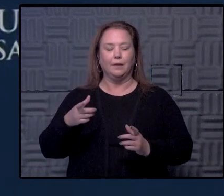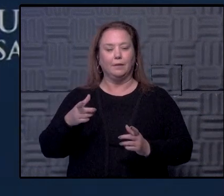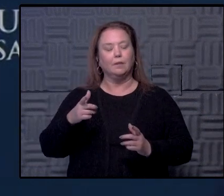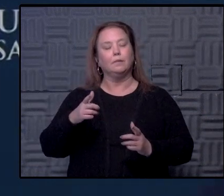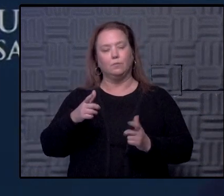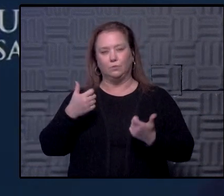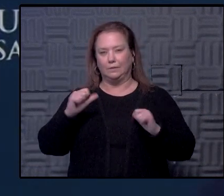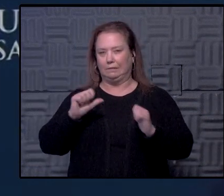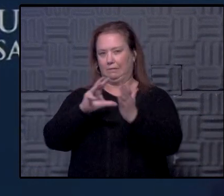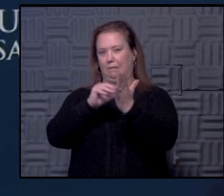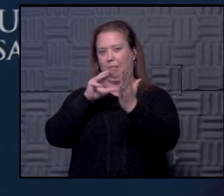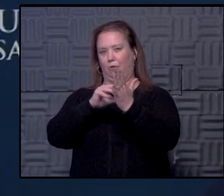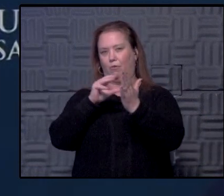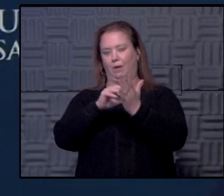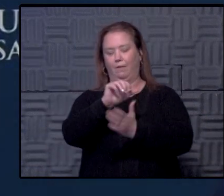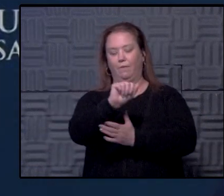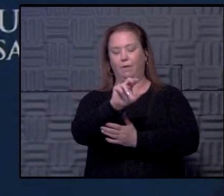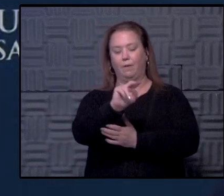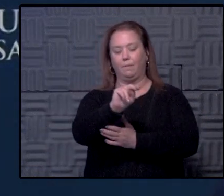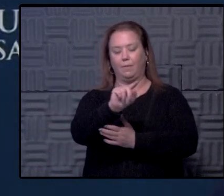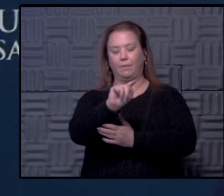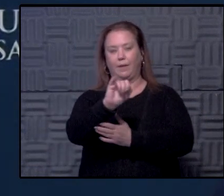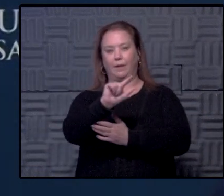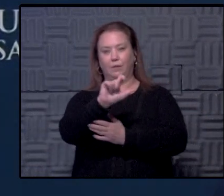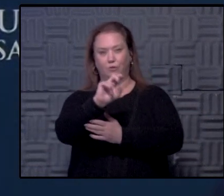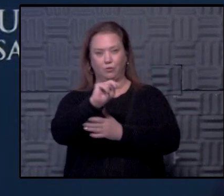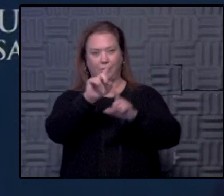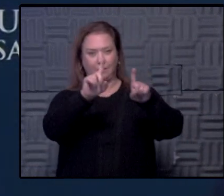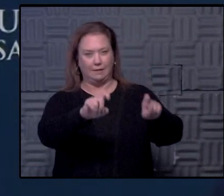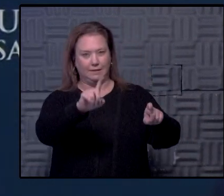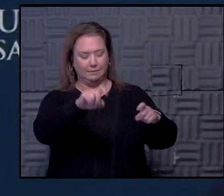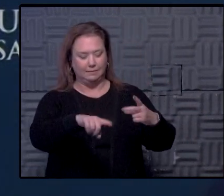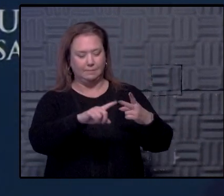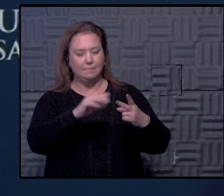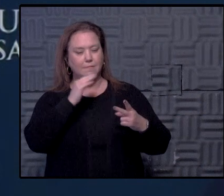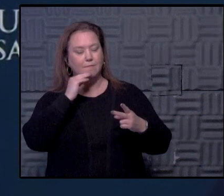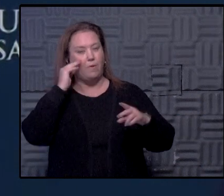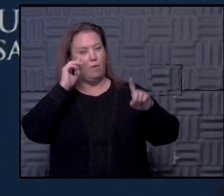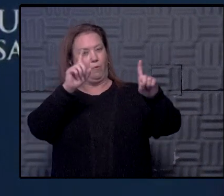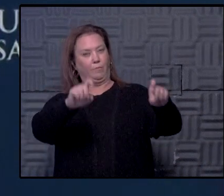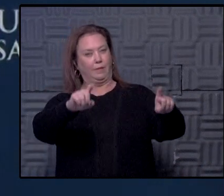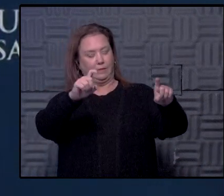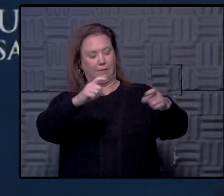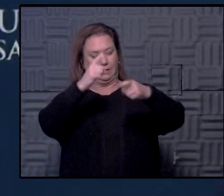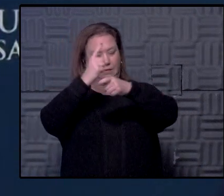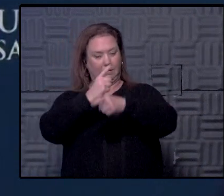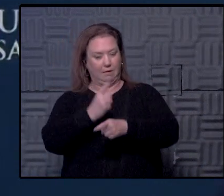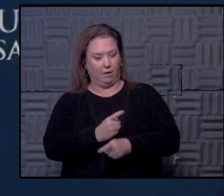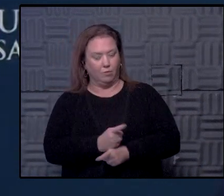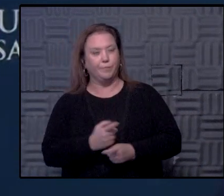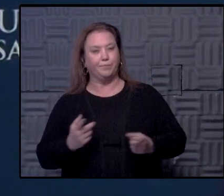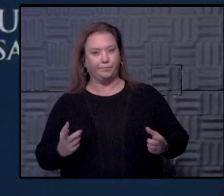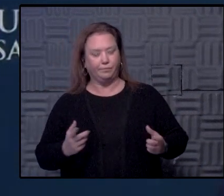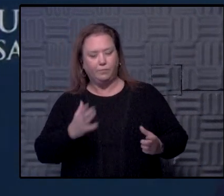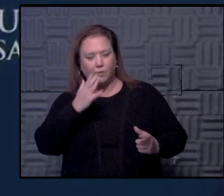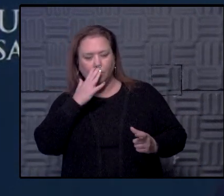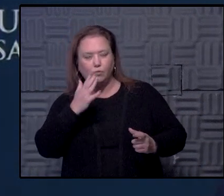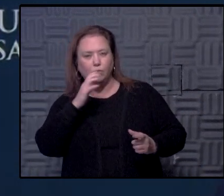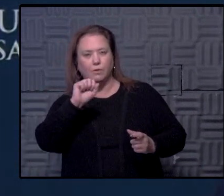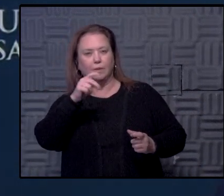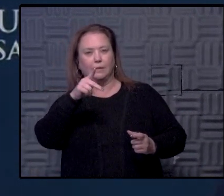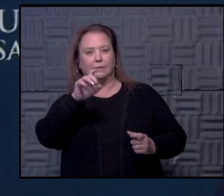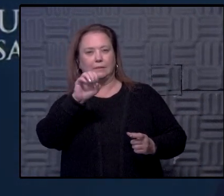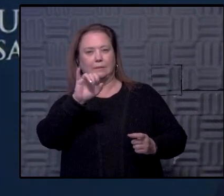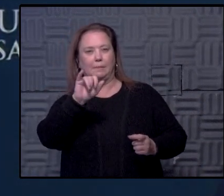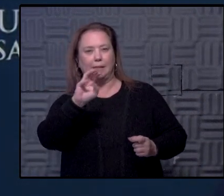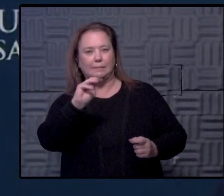lessons to be learned from the antigen testing and the home testing. And did they do it accurately? Do you have a good specimen to actually be testing with?